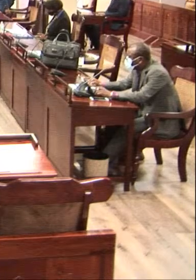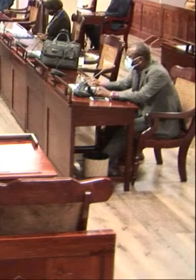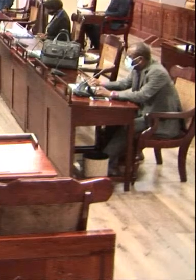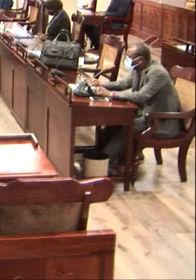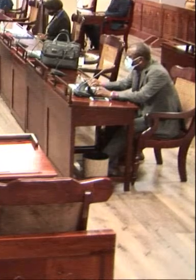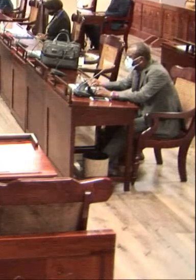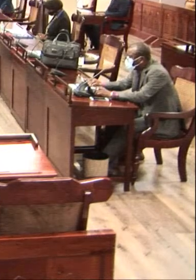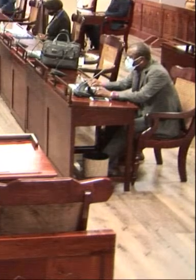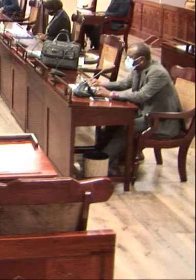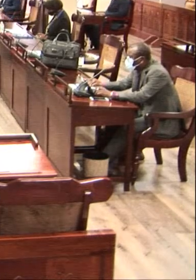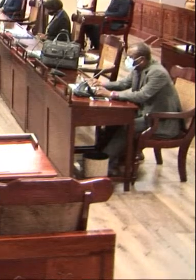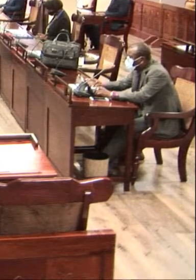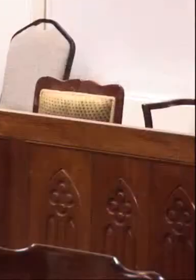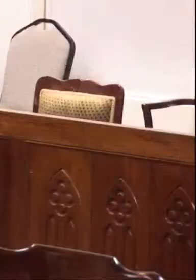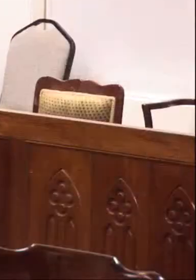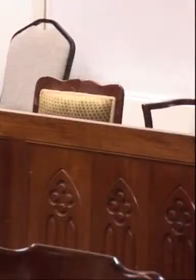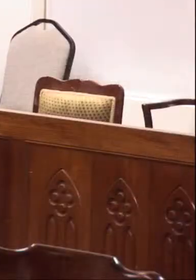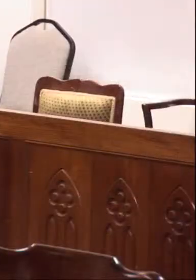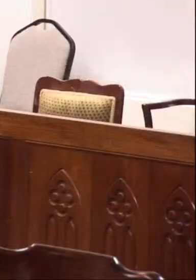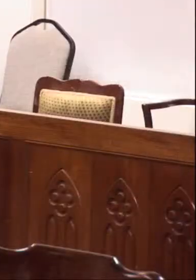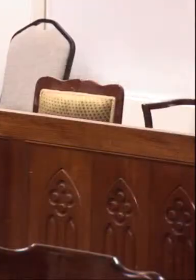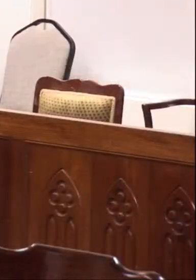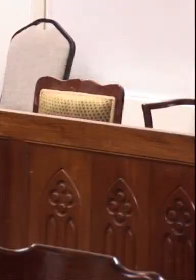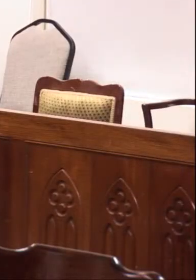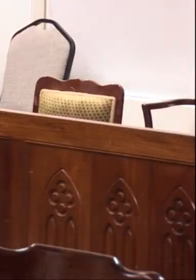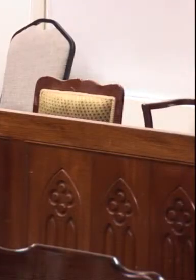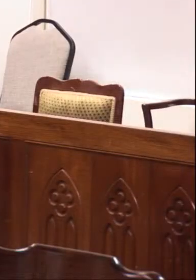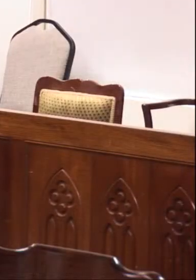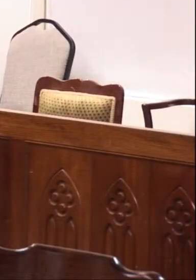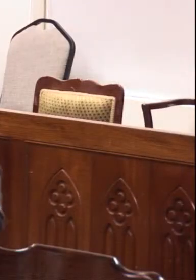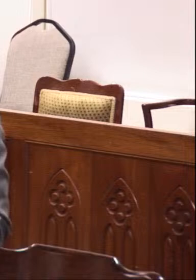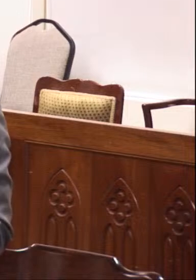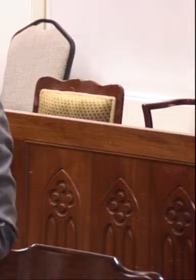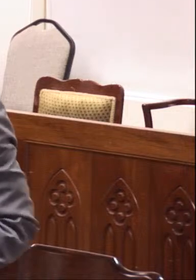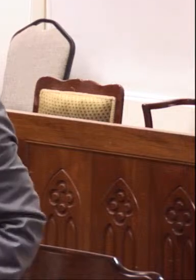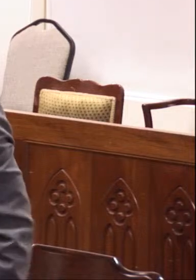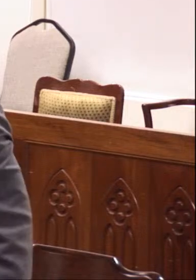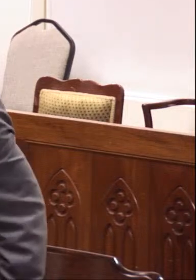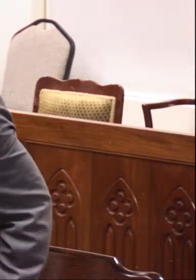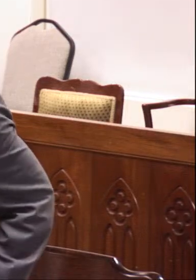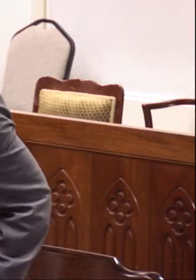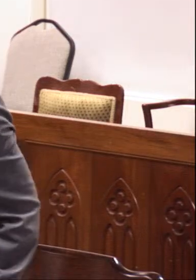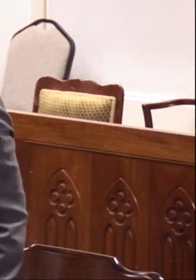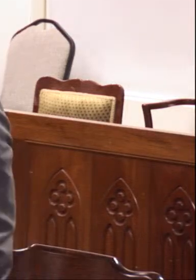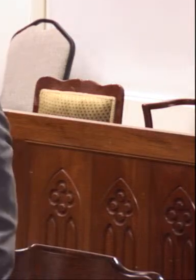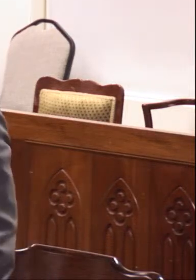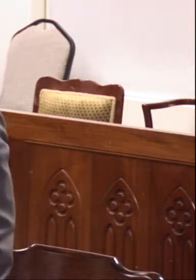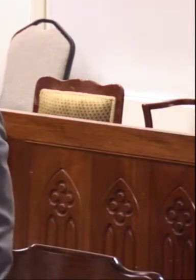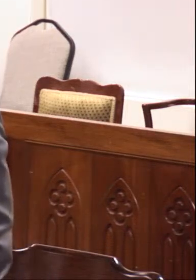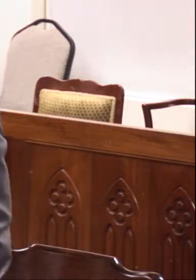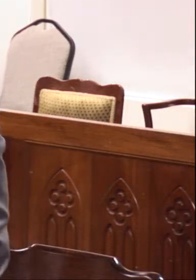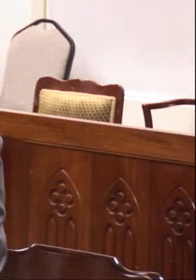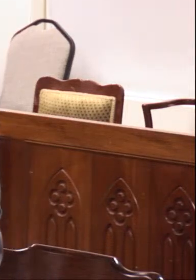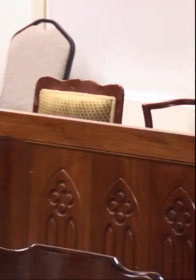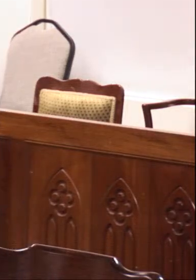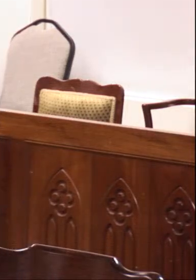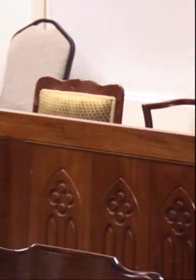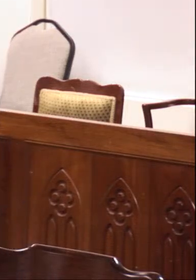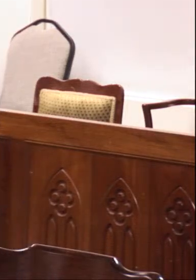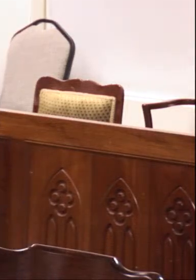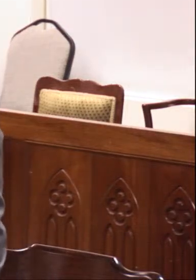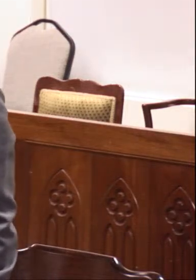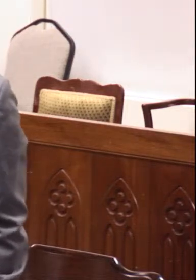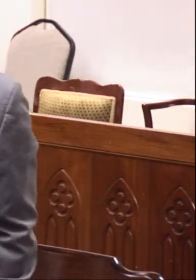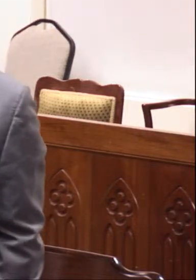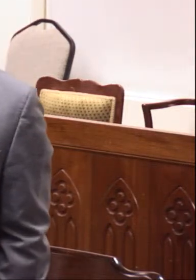Mr. Speaker, Honorable Leader of Government Business. commanded to lay the loan contract number